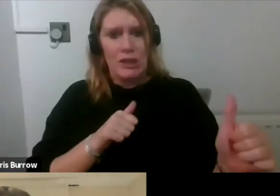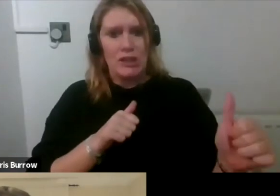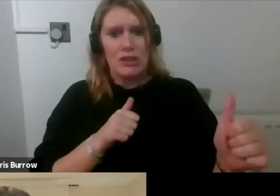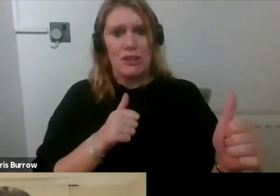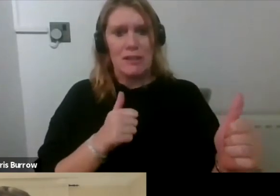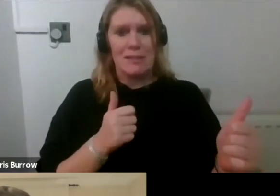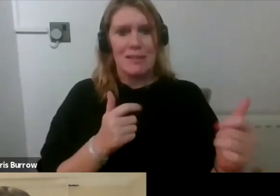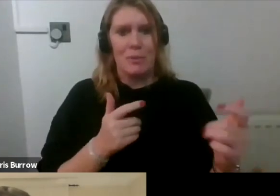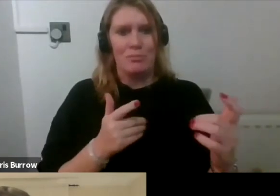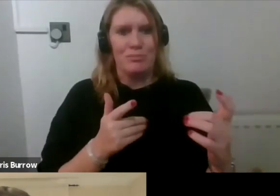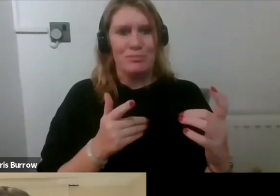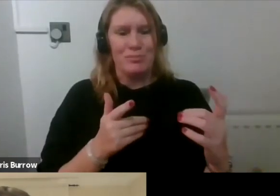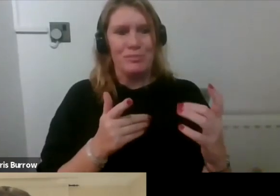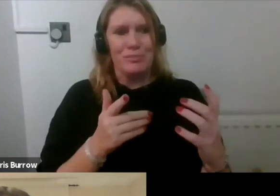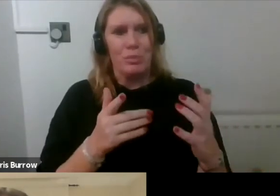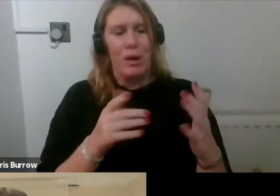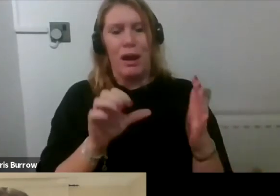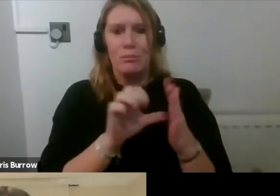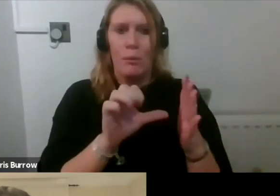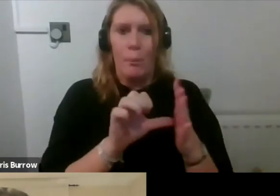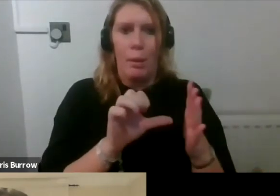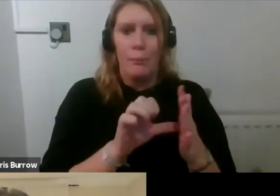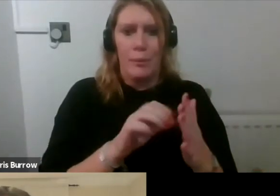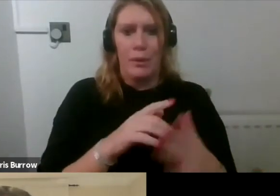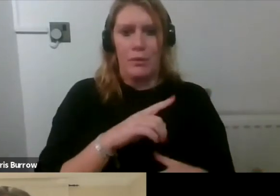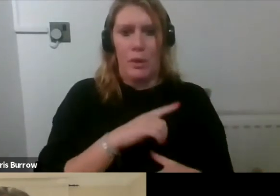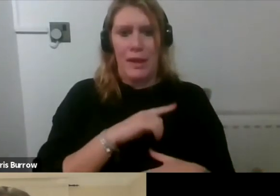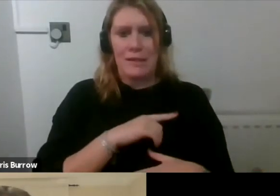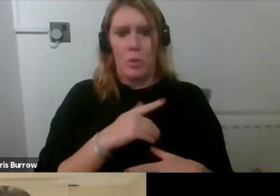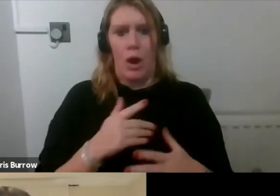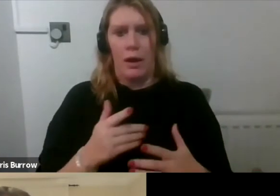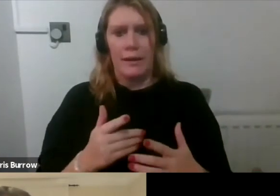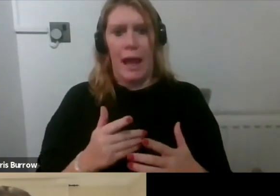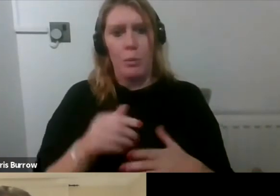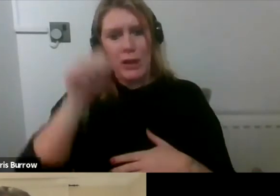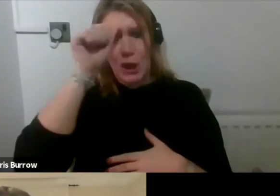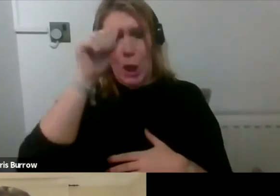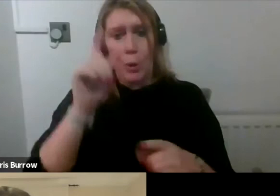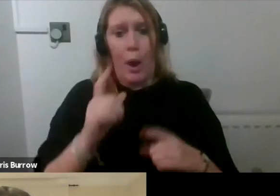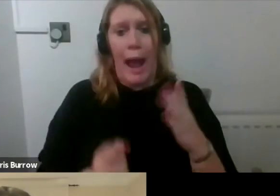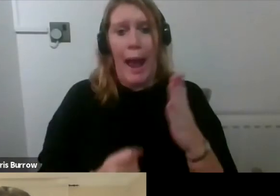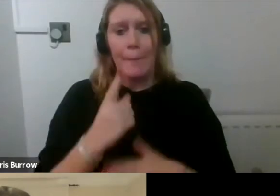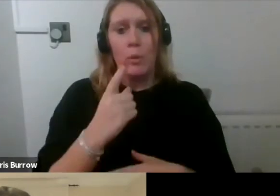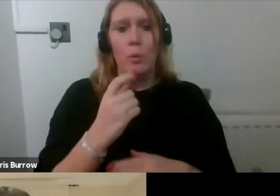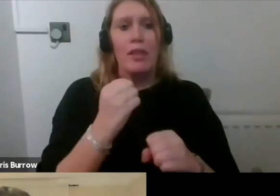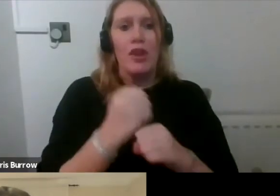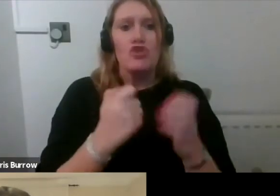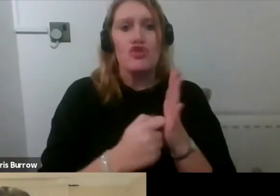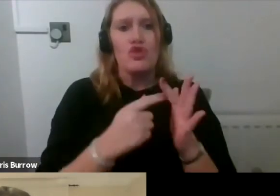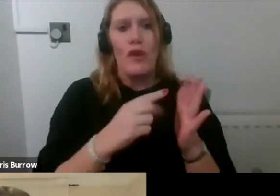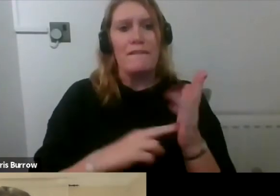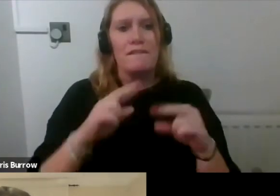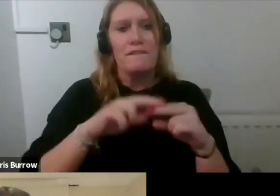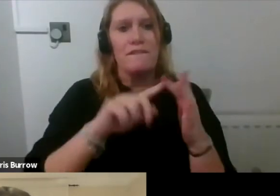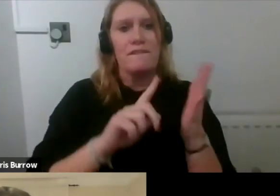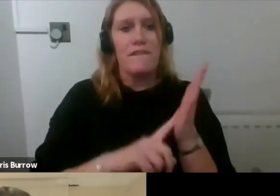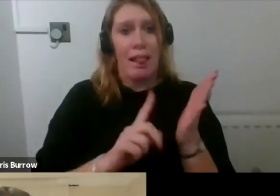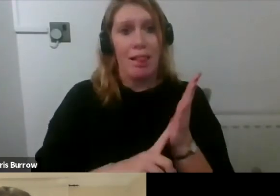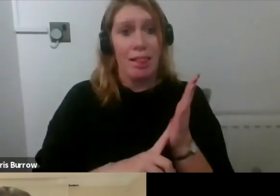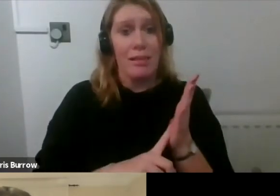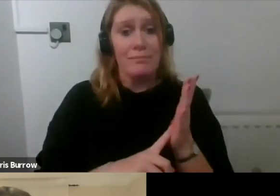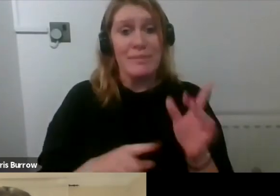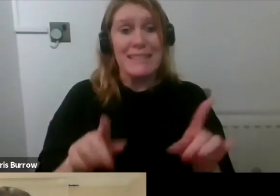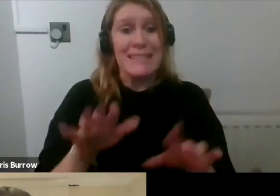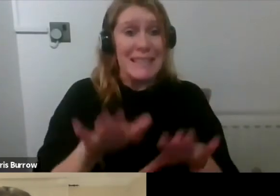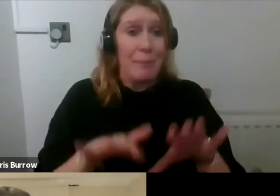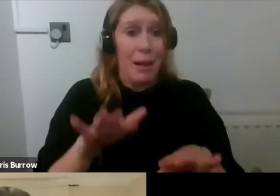how important it is, but it was a very deliberate policy. And once the staff had been made redundant because they took the